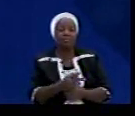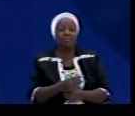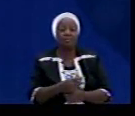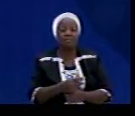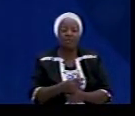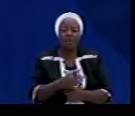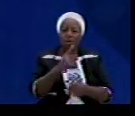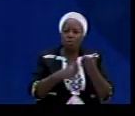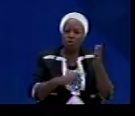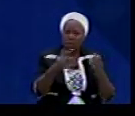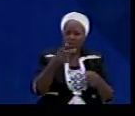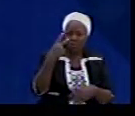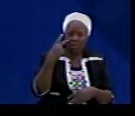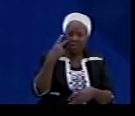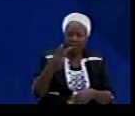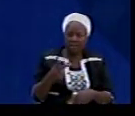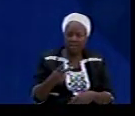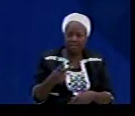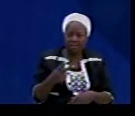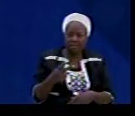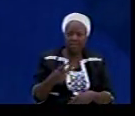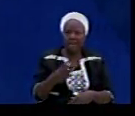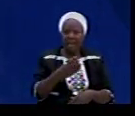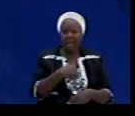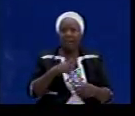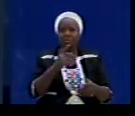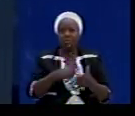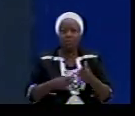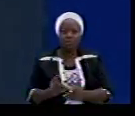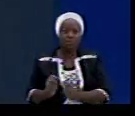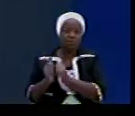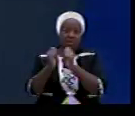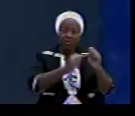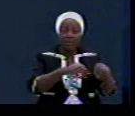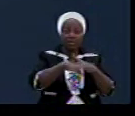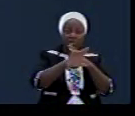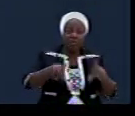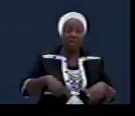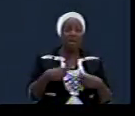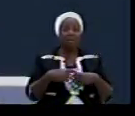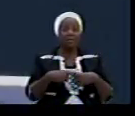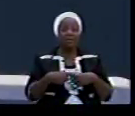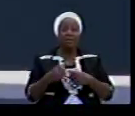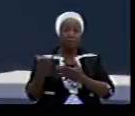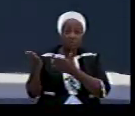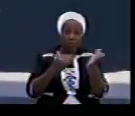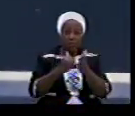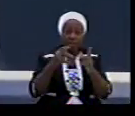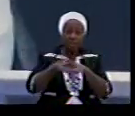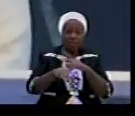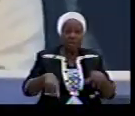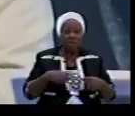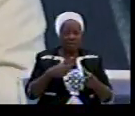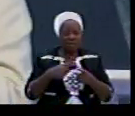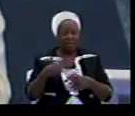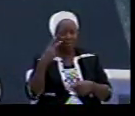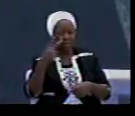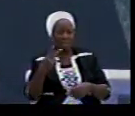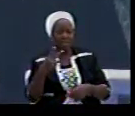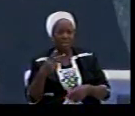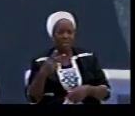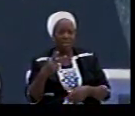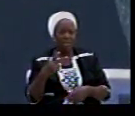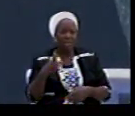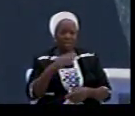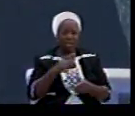you see, and you transferred your life. You see, they got saved. You transferred that to